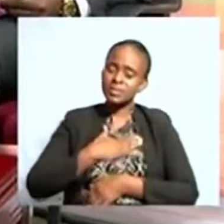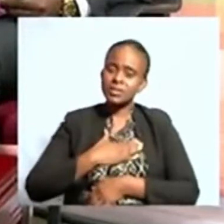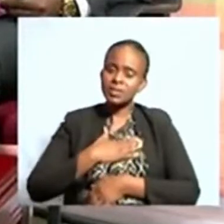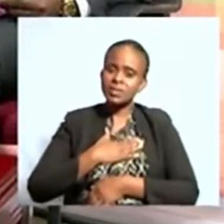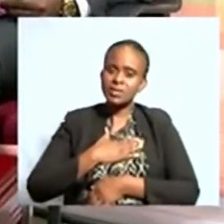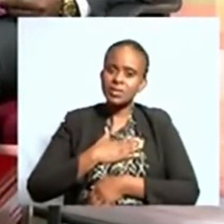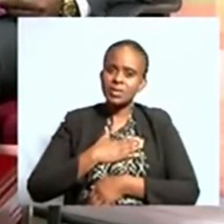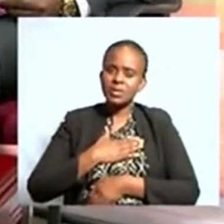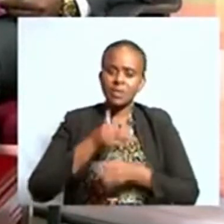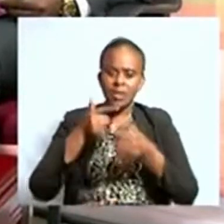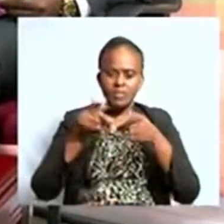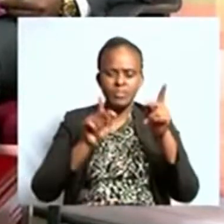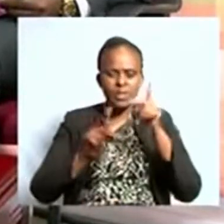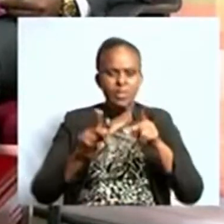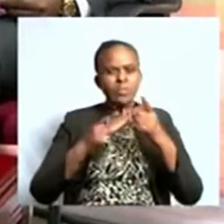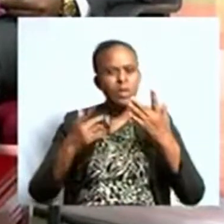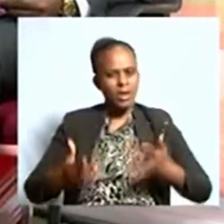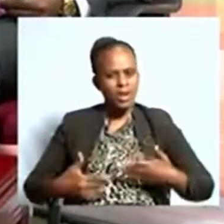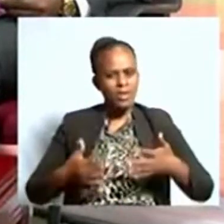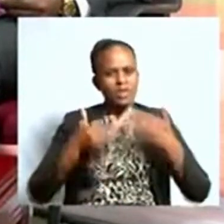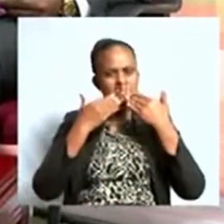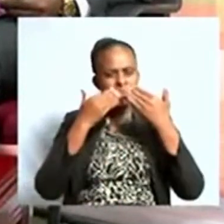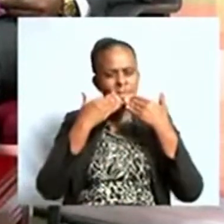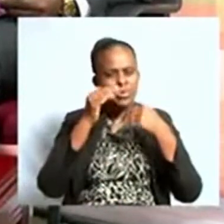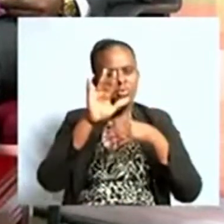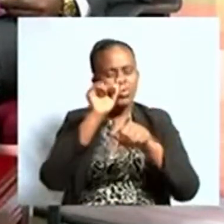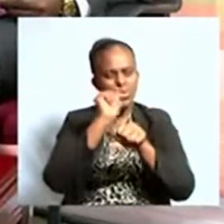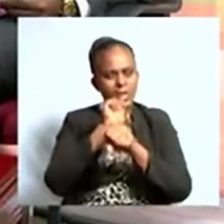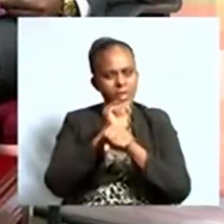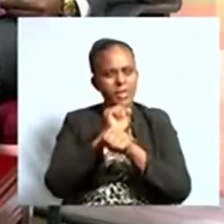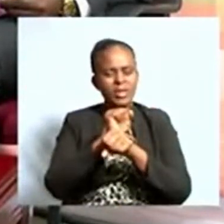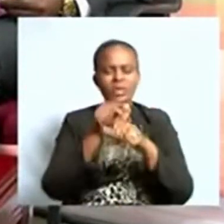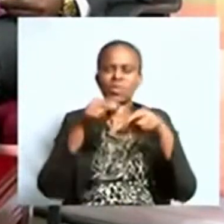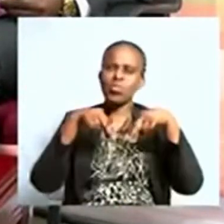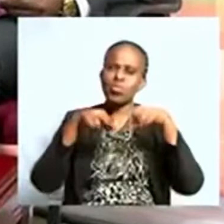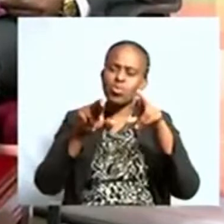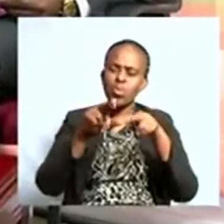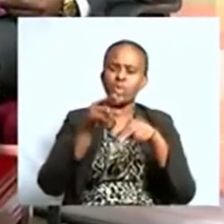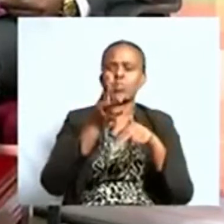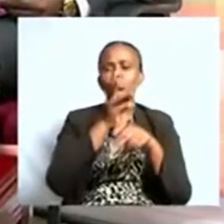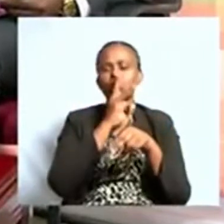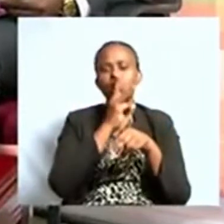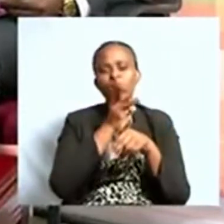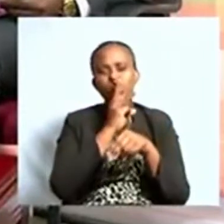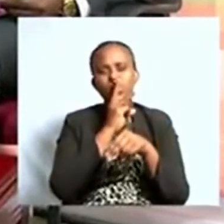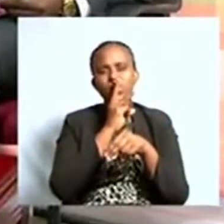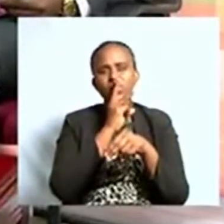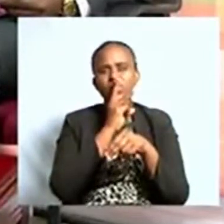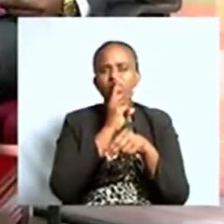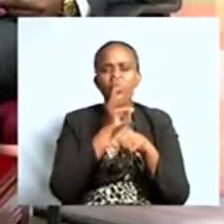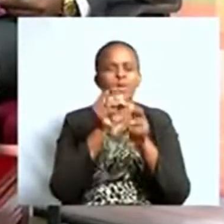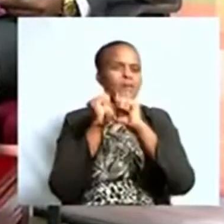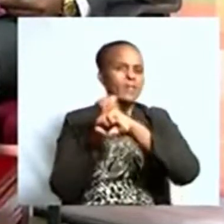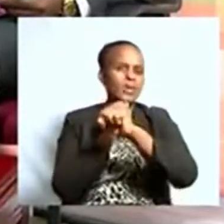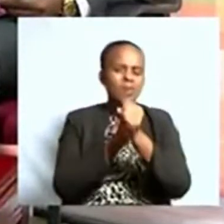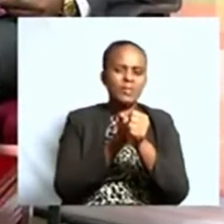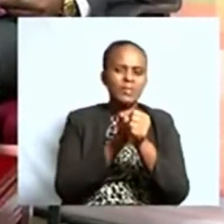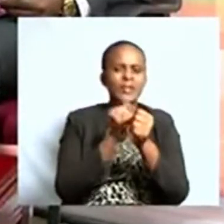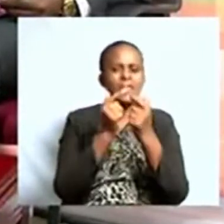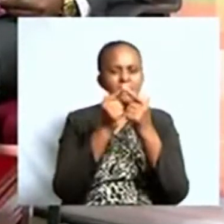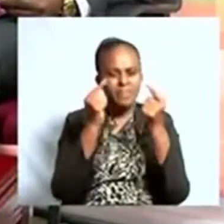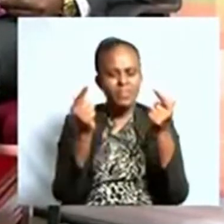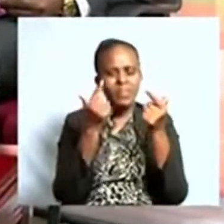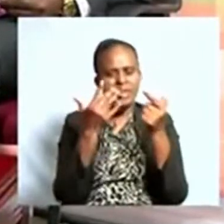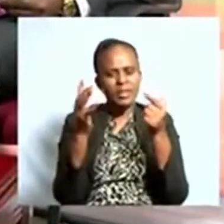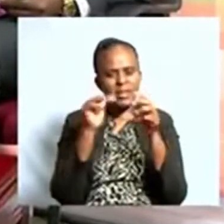let people are happy, appreciating your work. Roads, water, and security, those are the major things